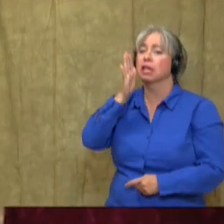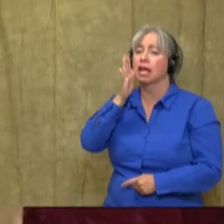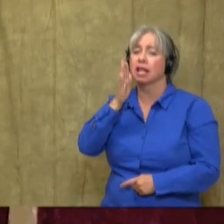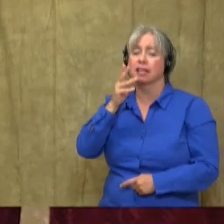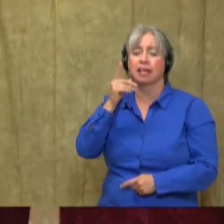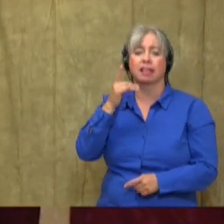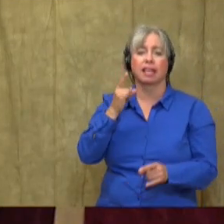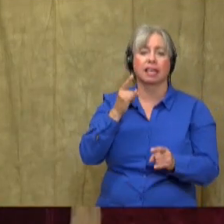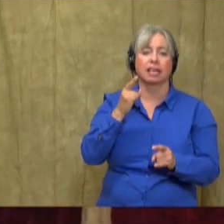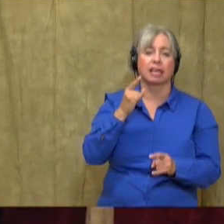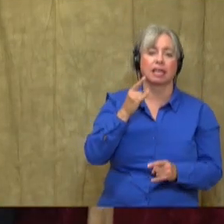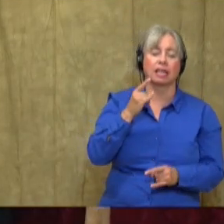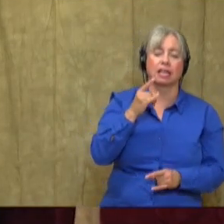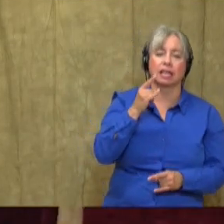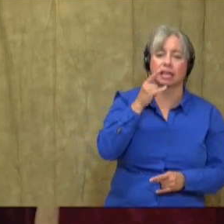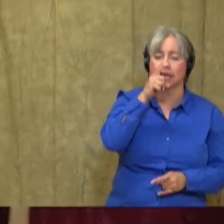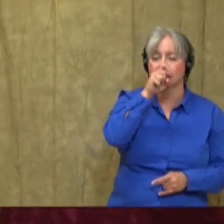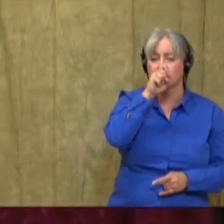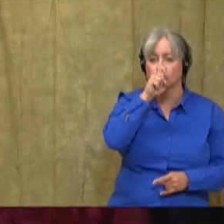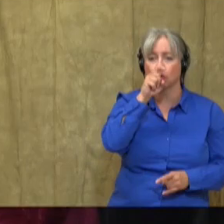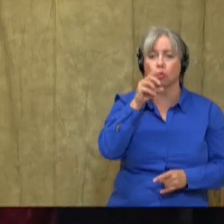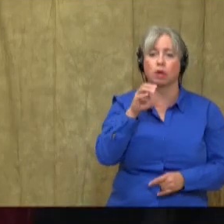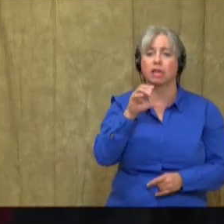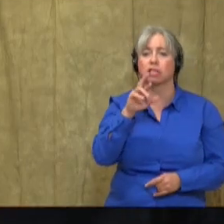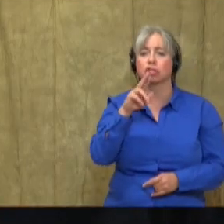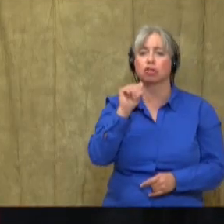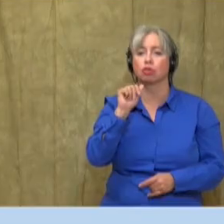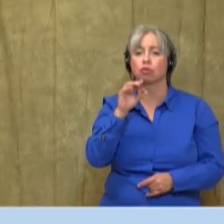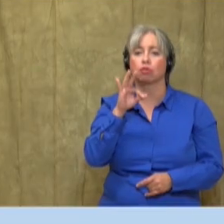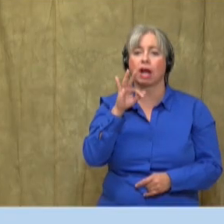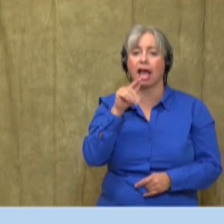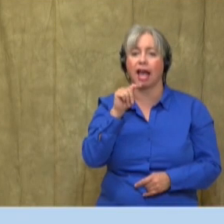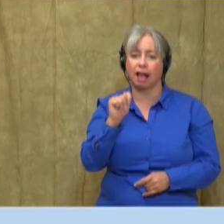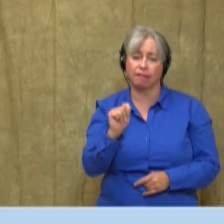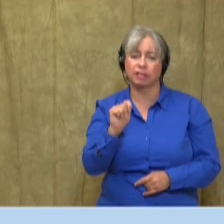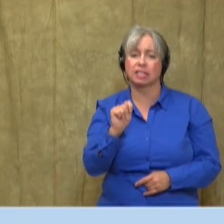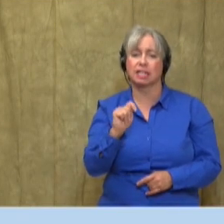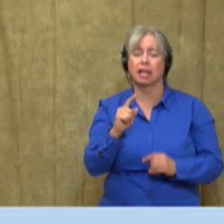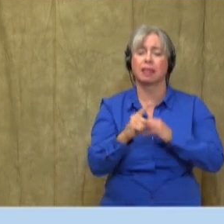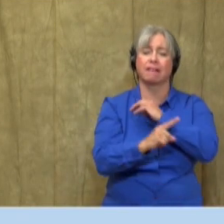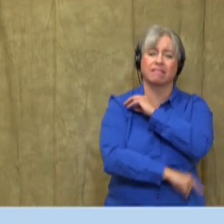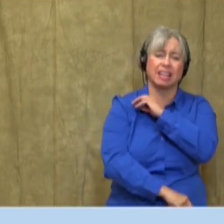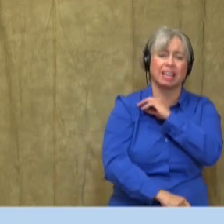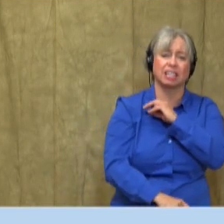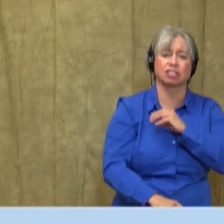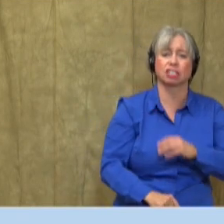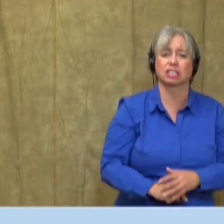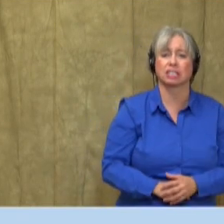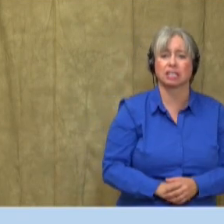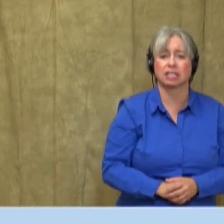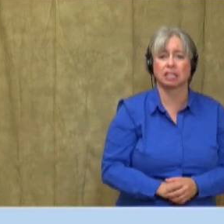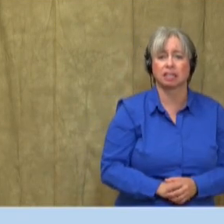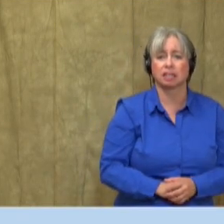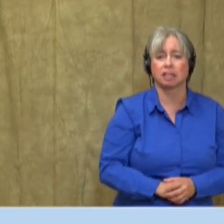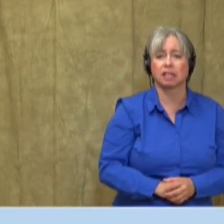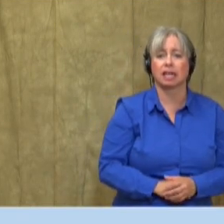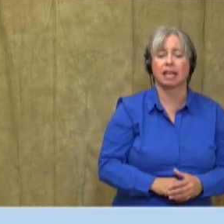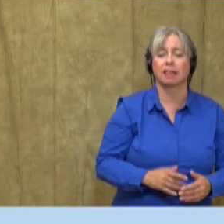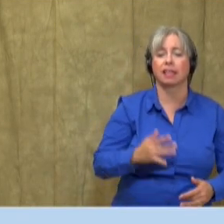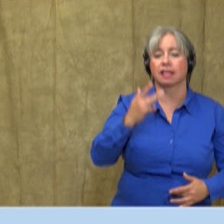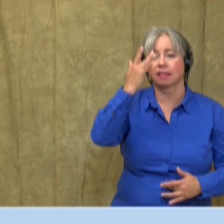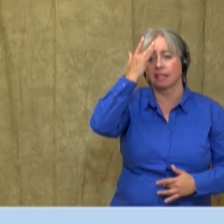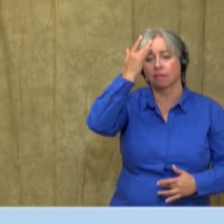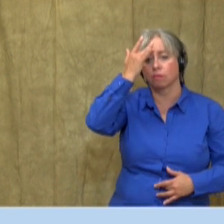sorcery. People didn't make the right choices, so they're being punished. And the plague being so contagious, people tried to